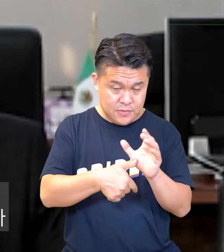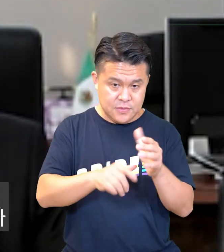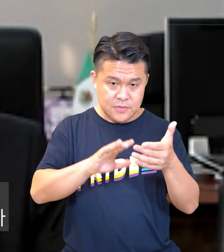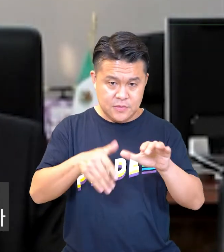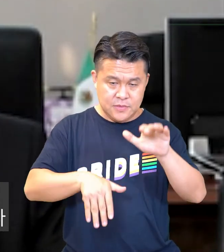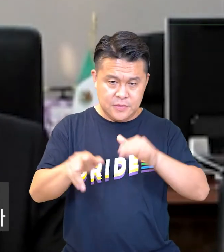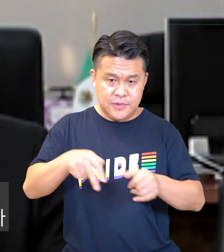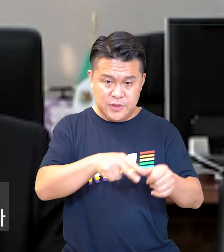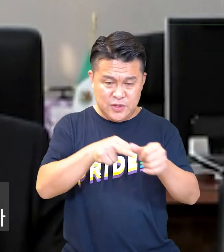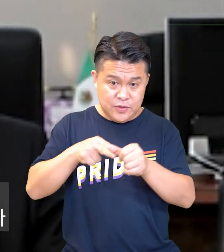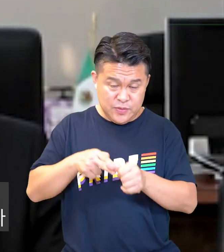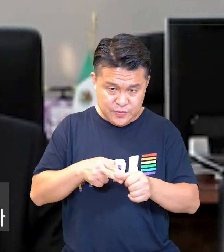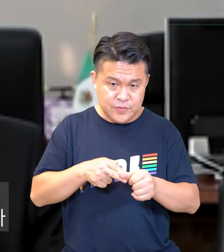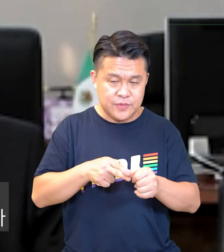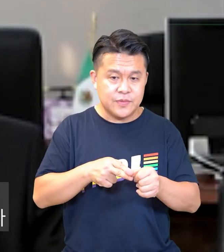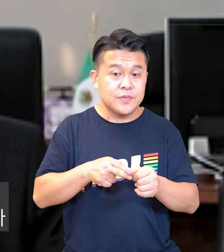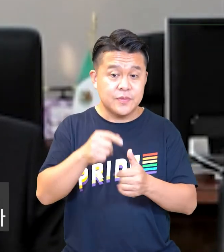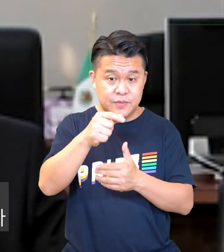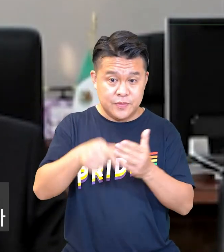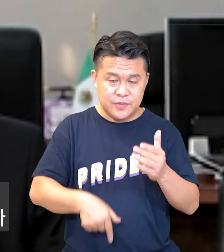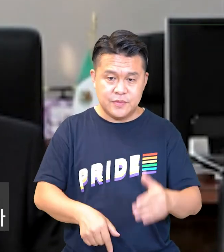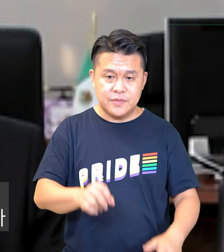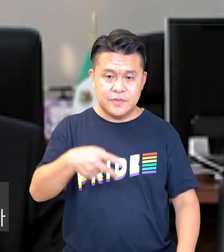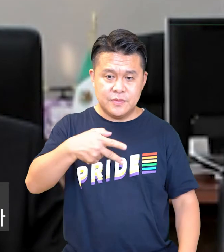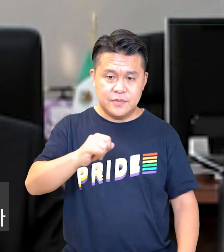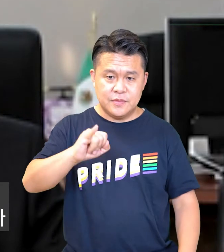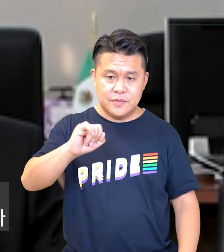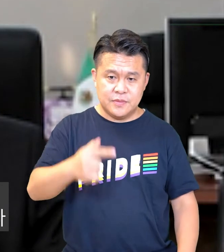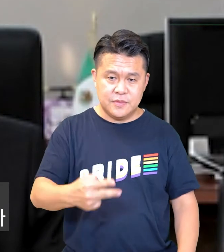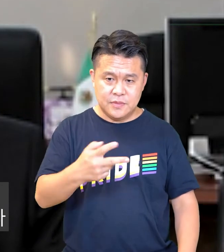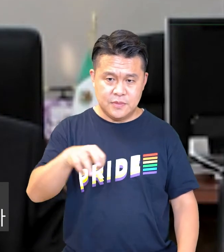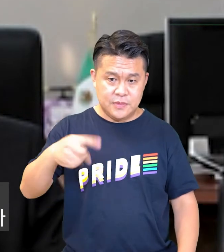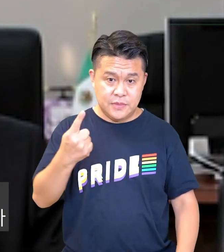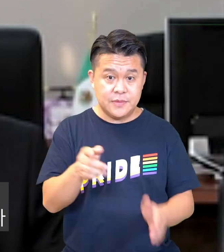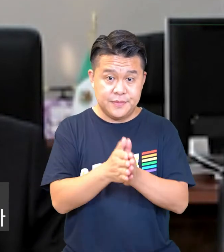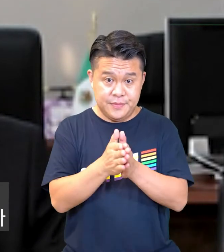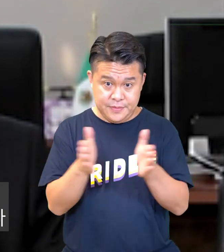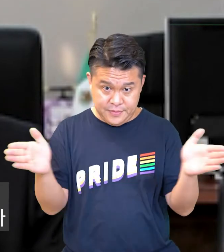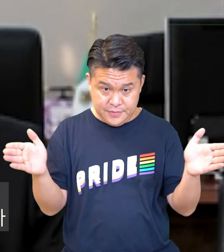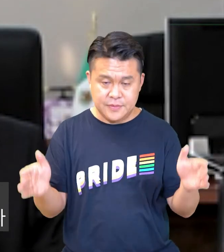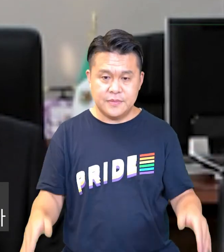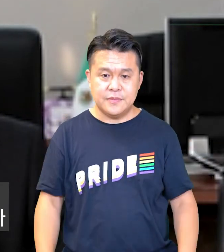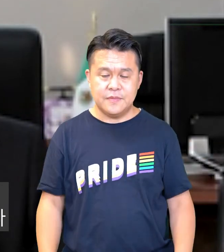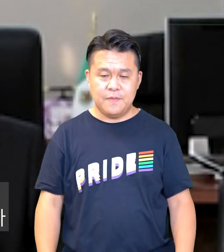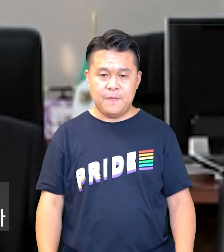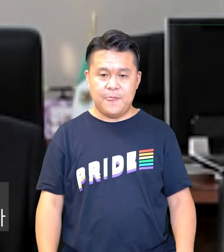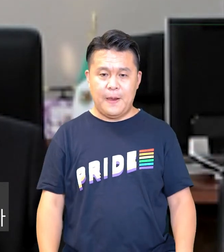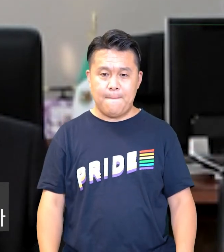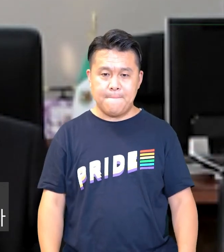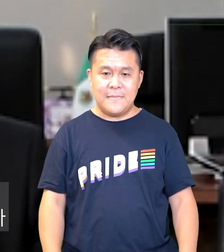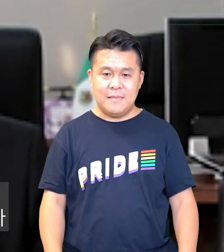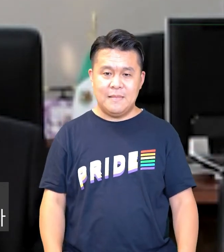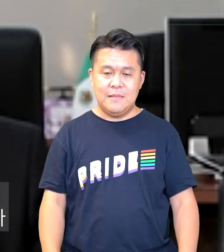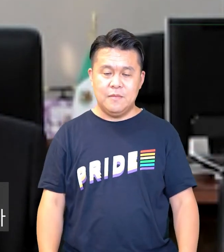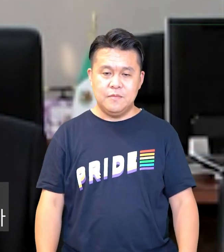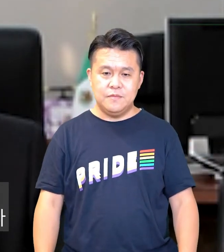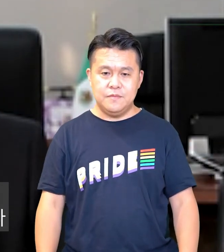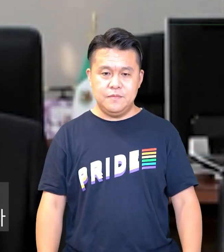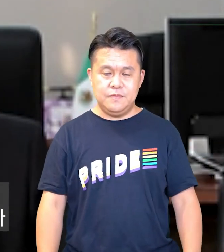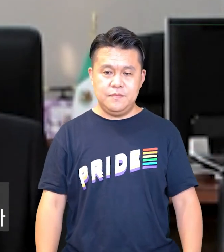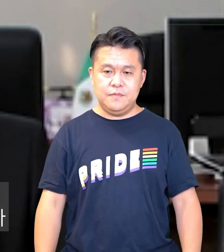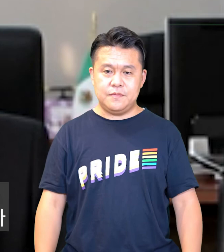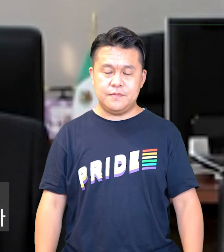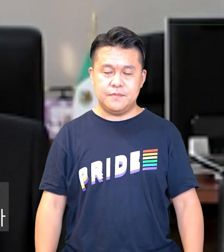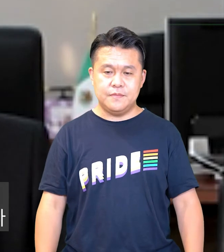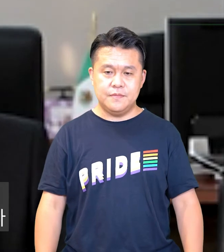the National Discrimination Information System, or by its acronym CINDIS, was